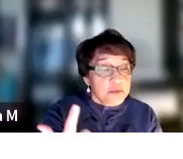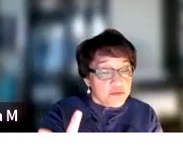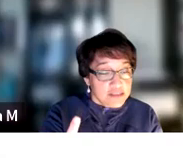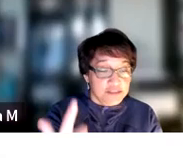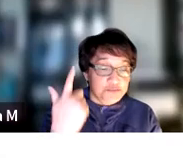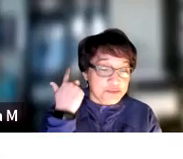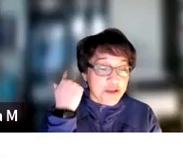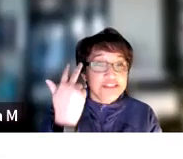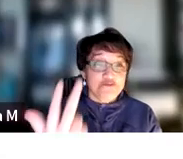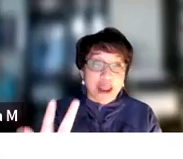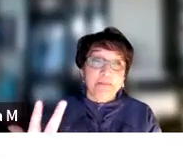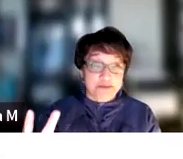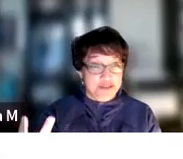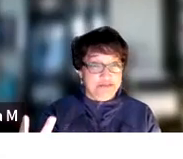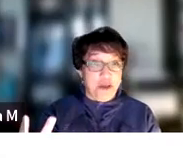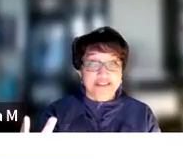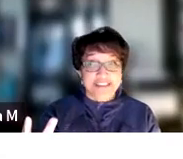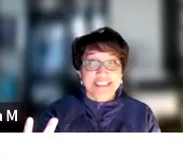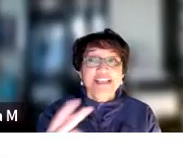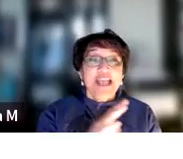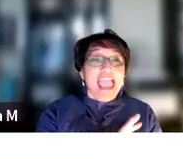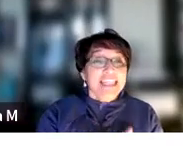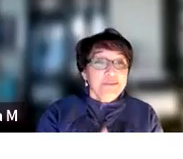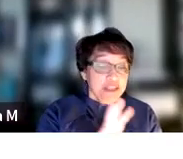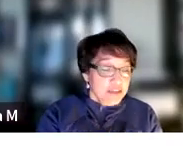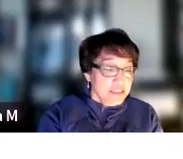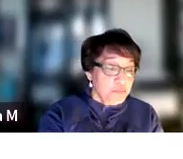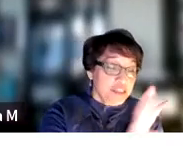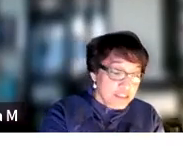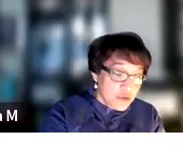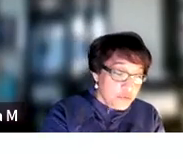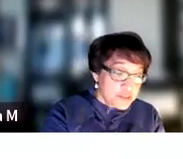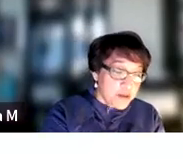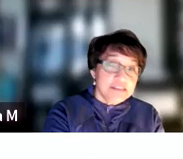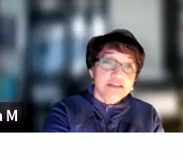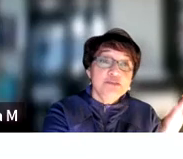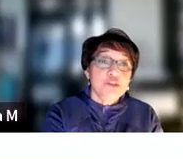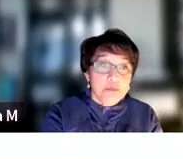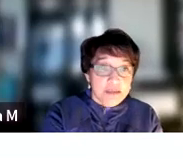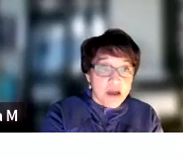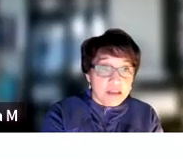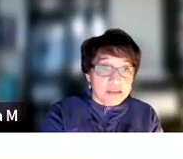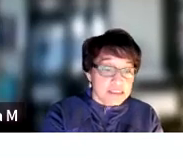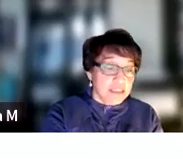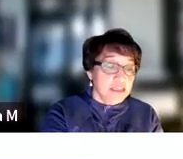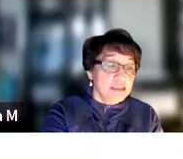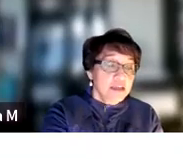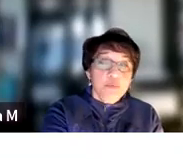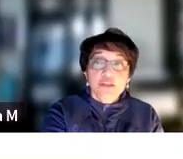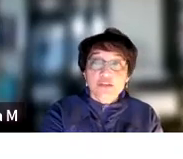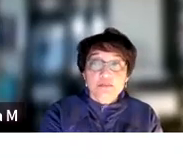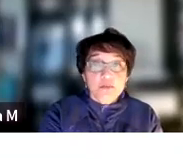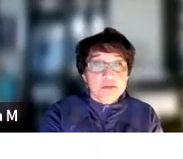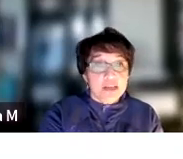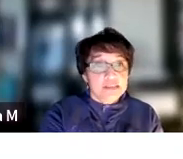co-response, mobile crisis response, and rapid response. And then we learned that within co-response, there are so many models. And then